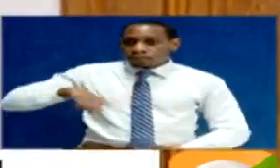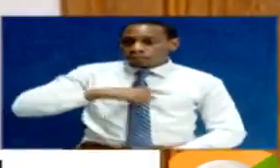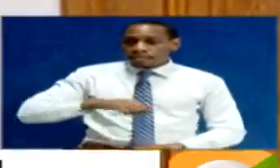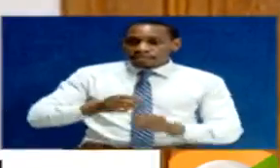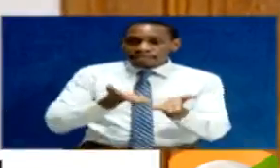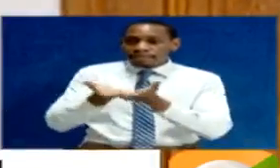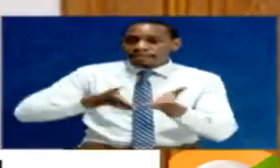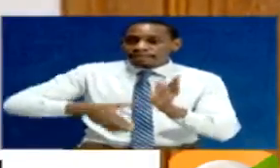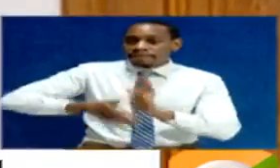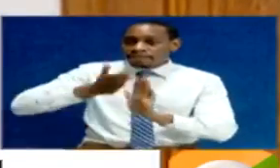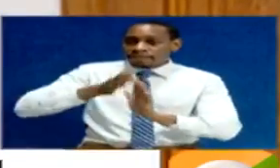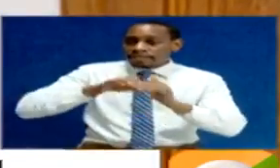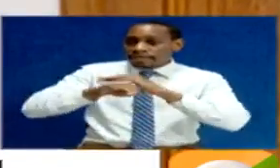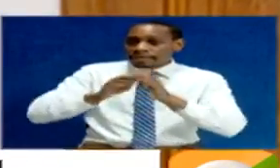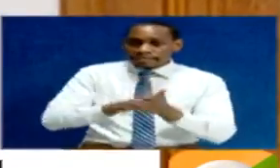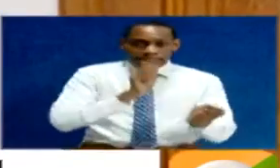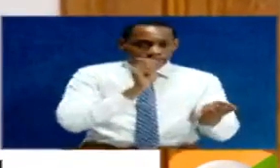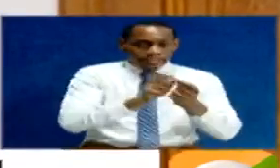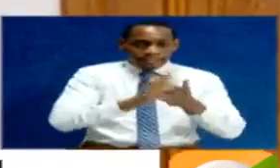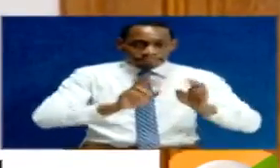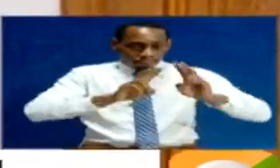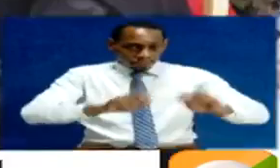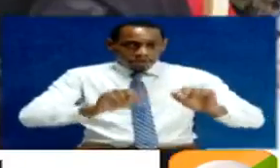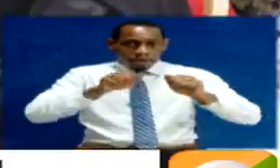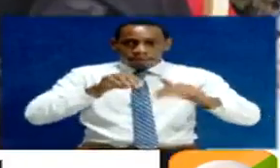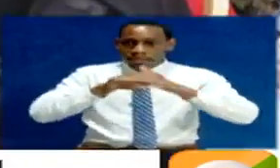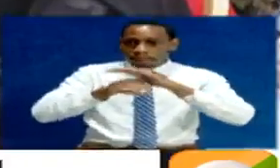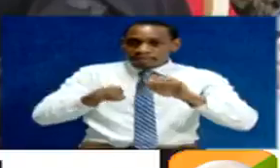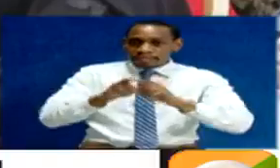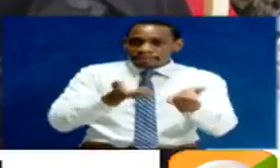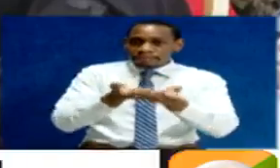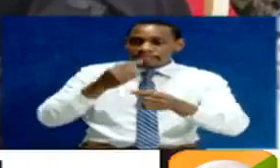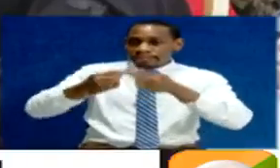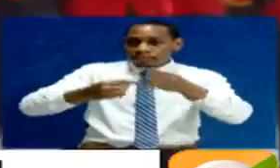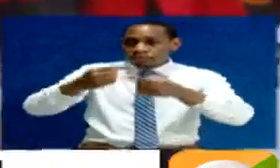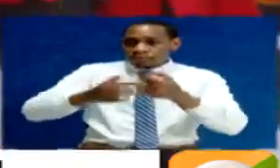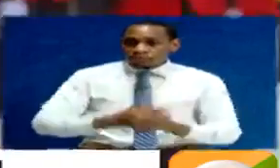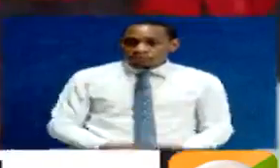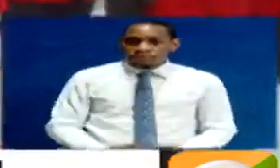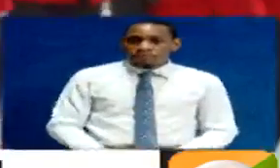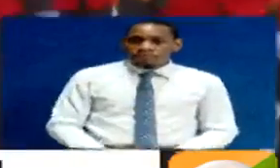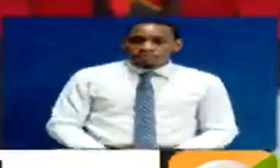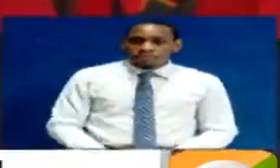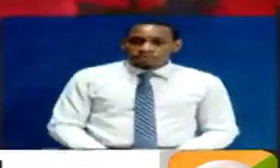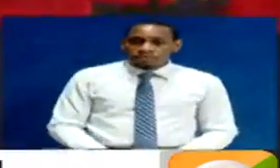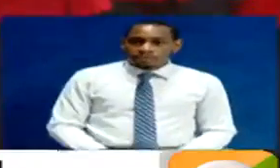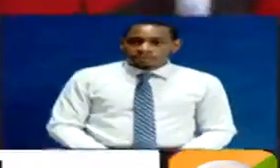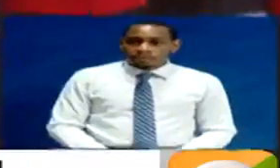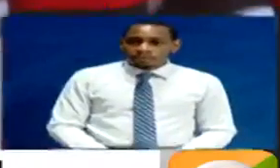wapate huduma za haraka, kupima, kuchekiwa ili waweze kupita na biashara ziendelee.